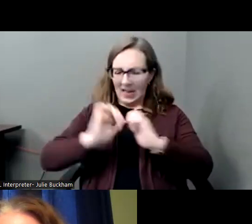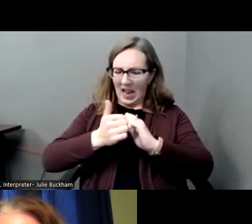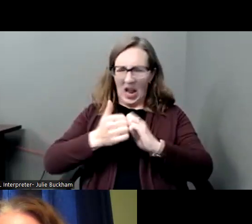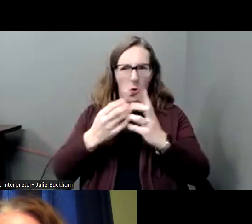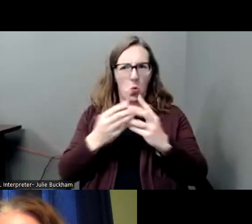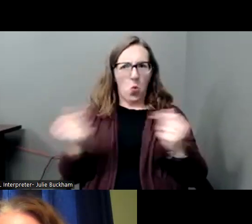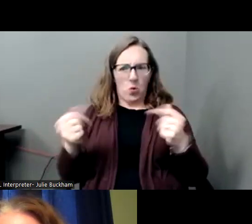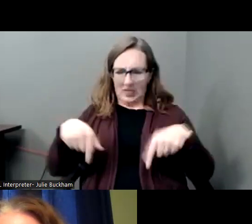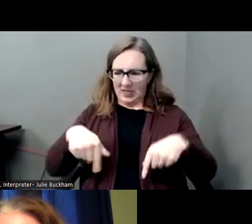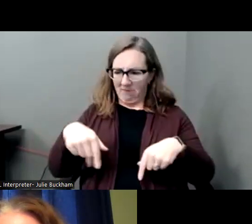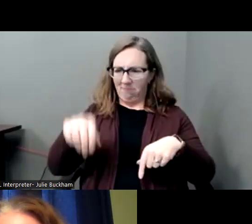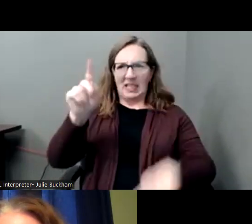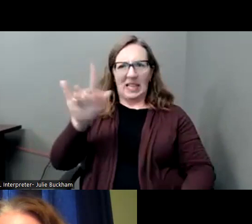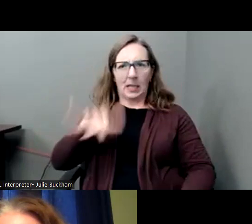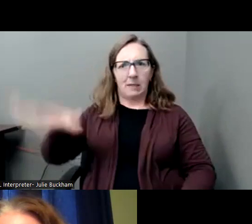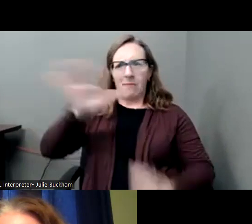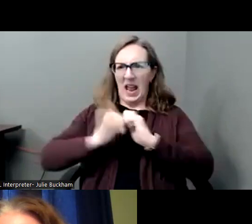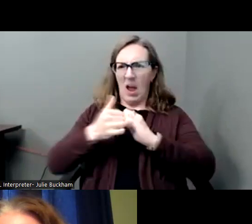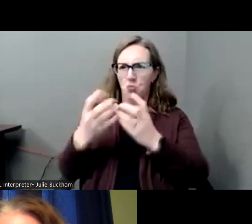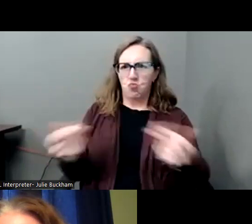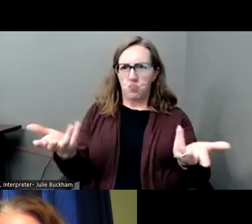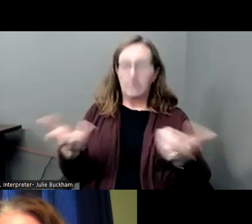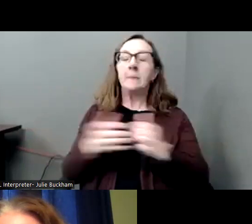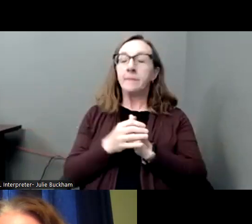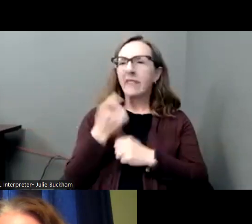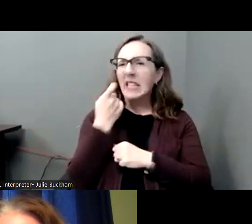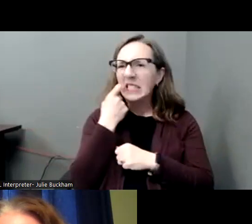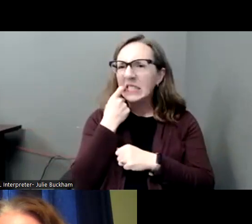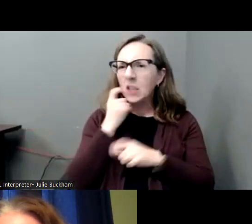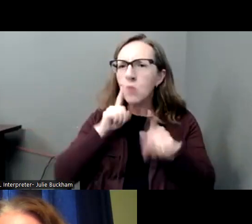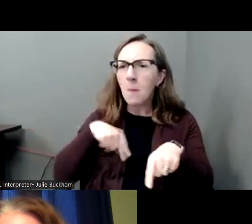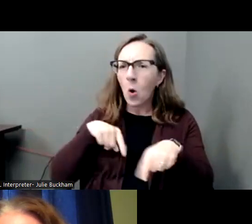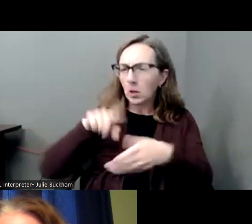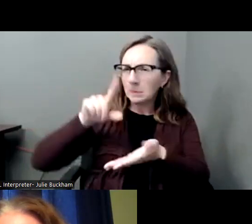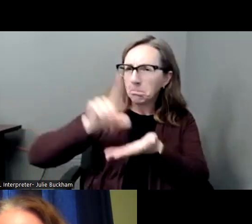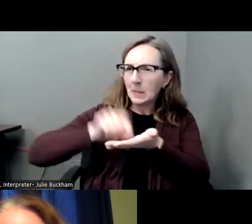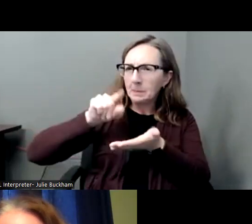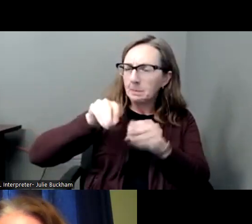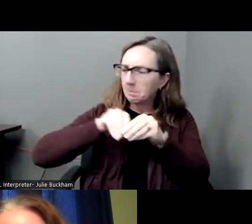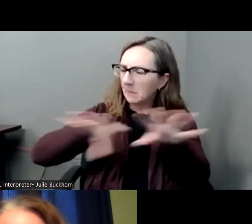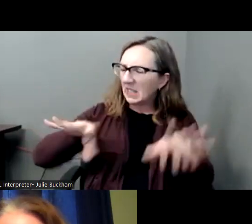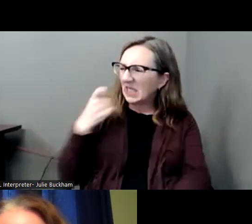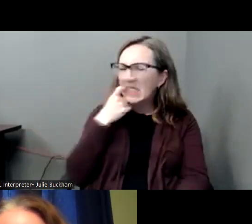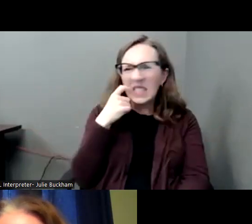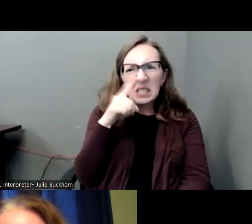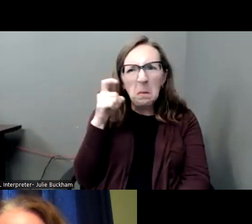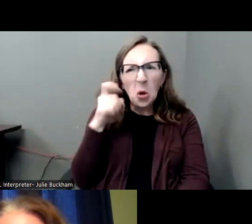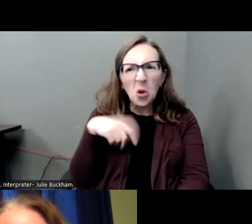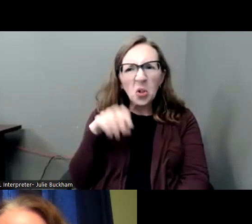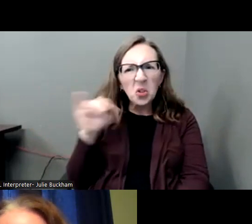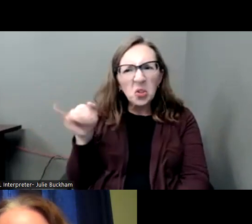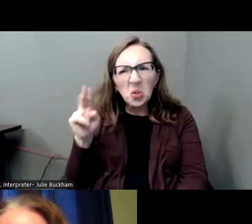Kentucky. So our most recent biennial report was published and released back in the summer, probably June,